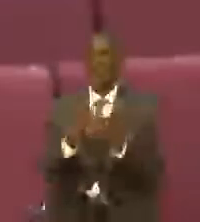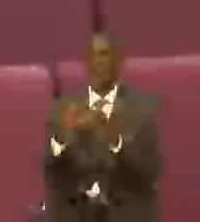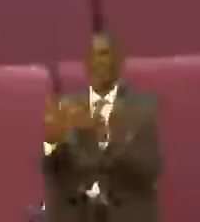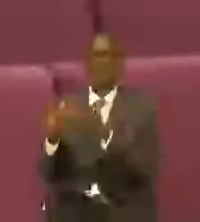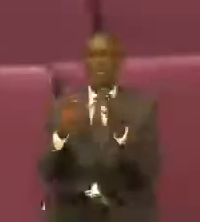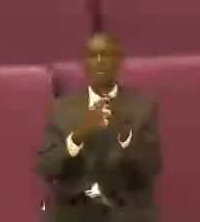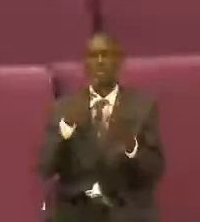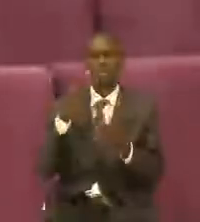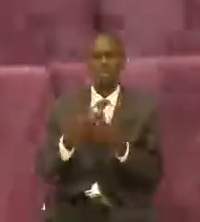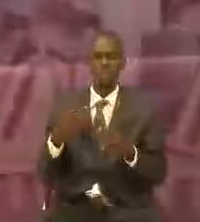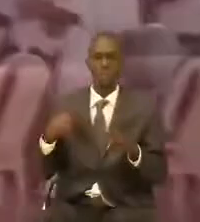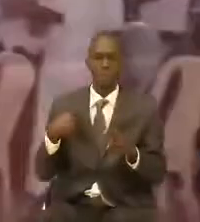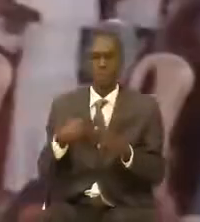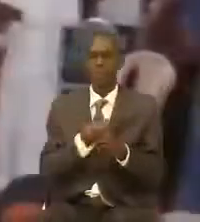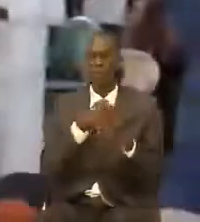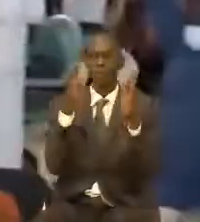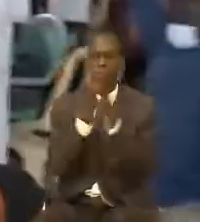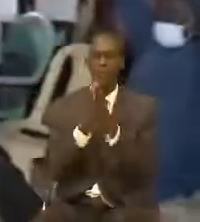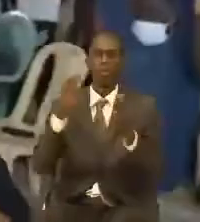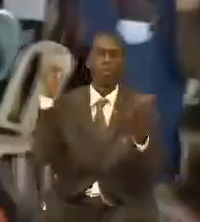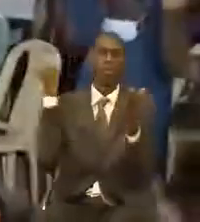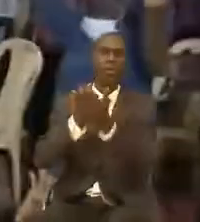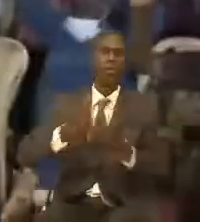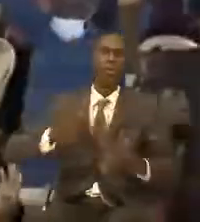name we pray